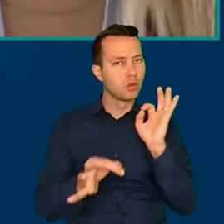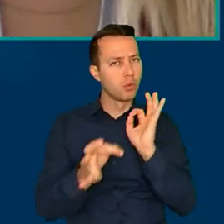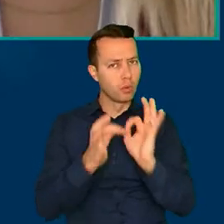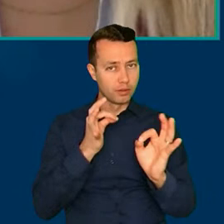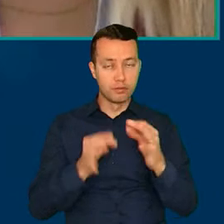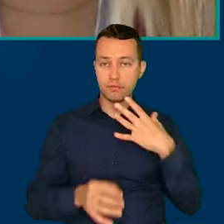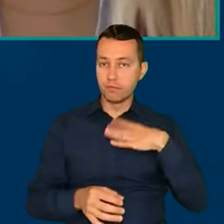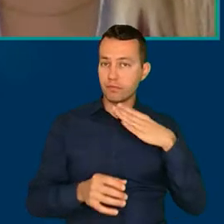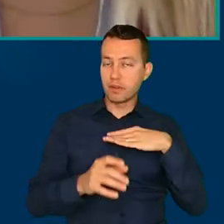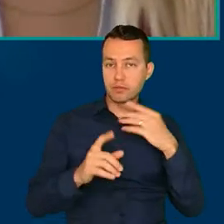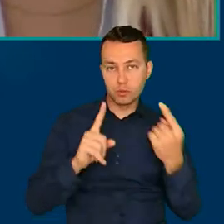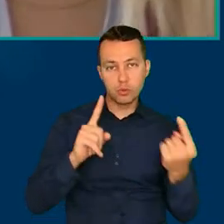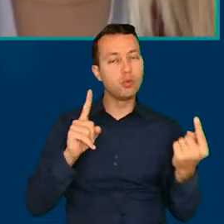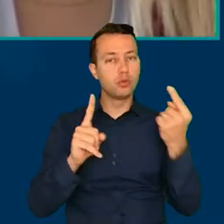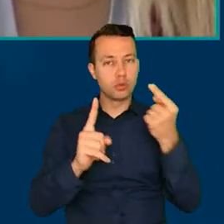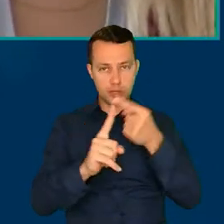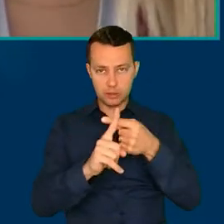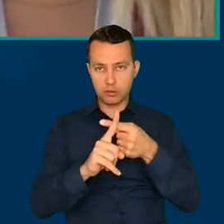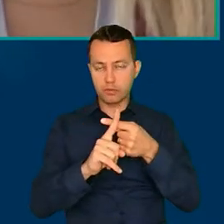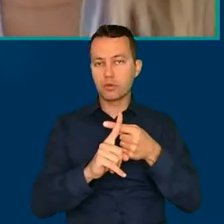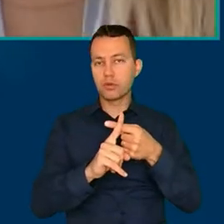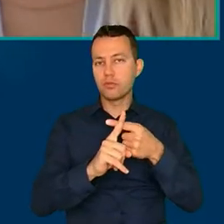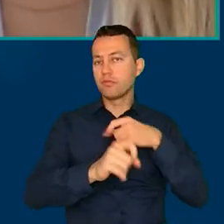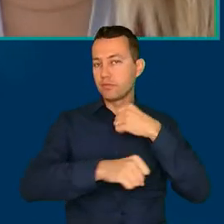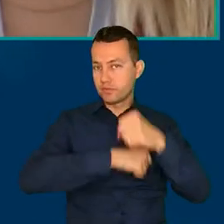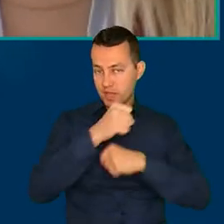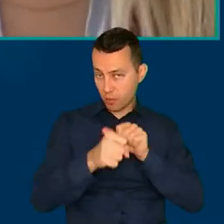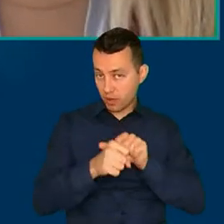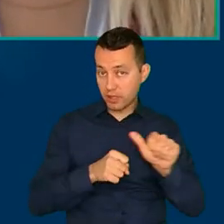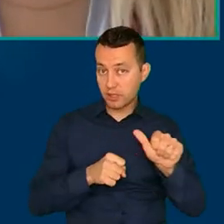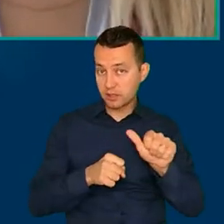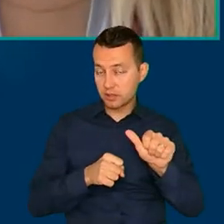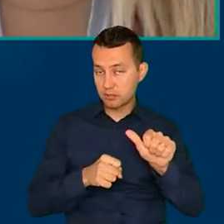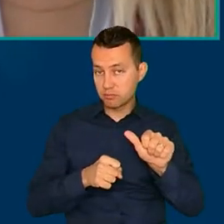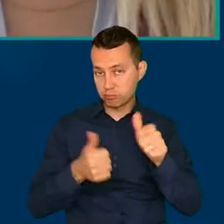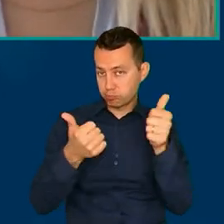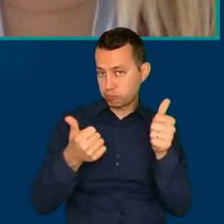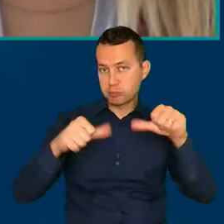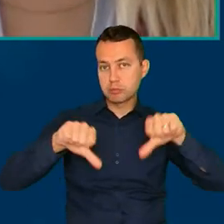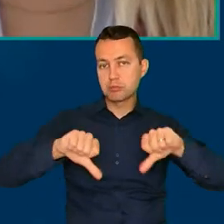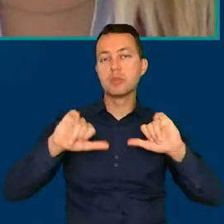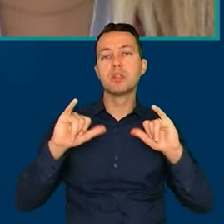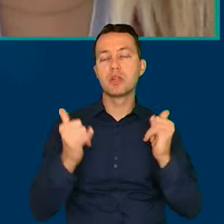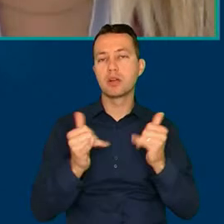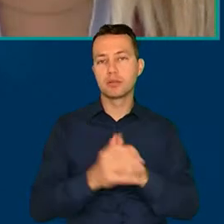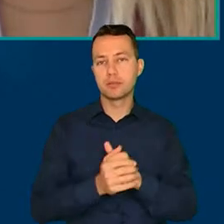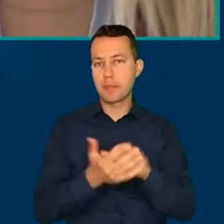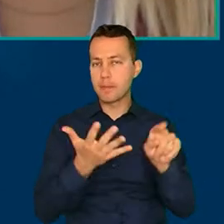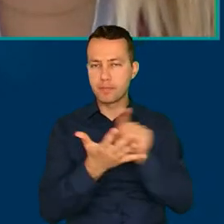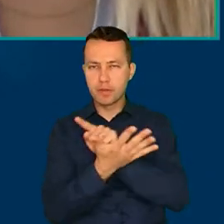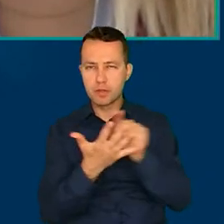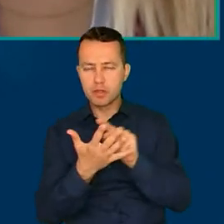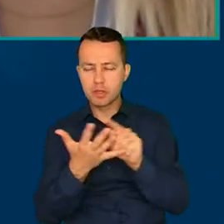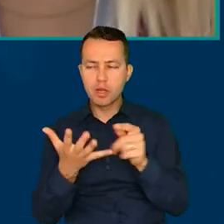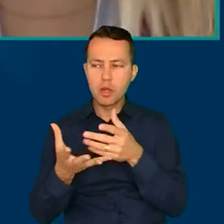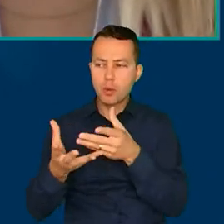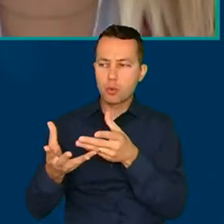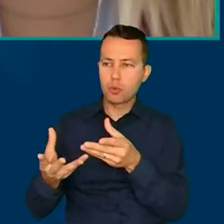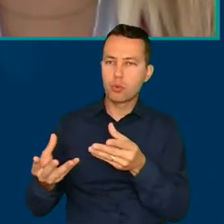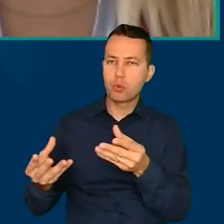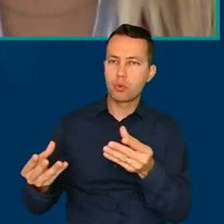also, as mentioned by the previous speaker, in also mitigating risk to business and